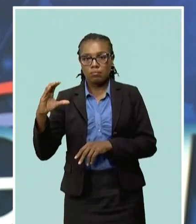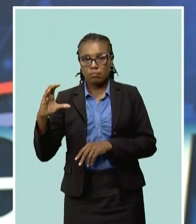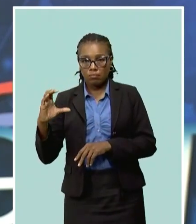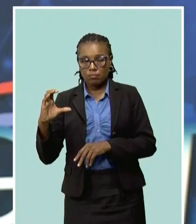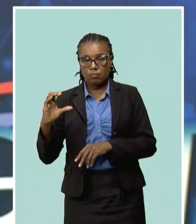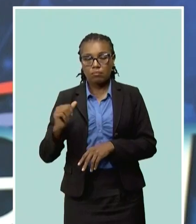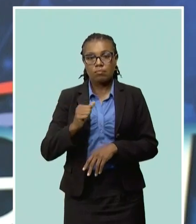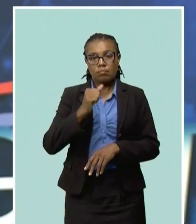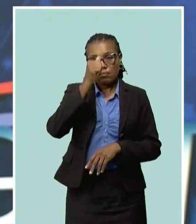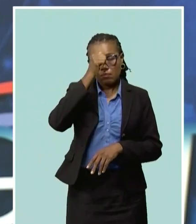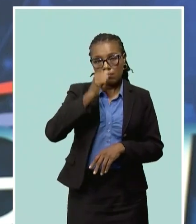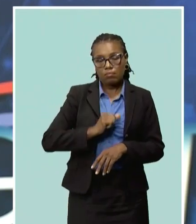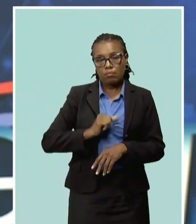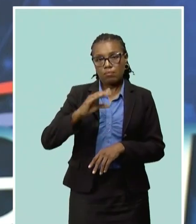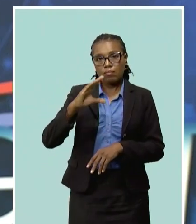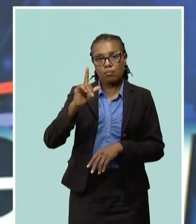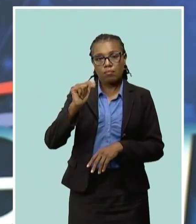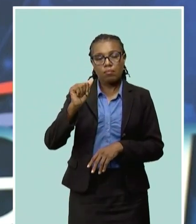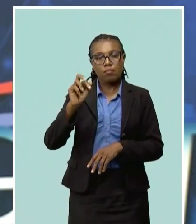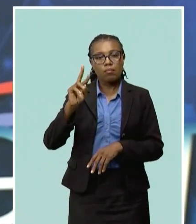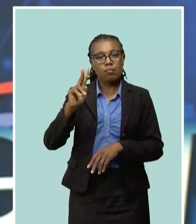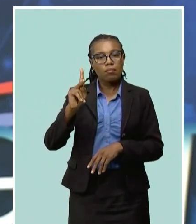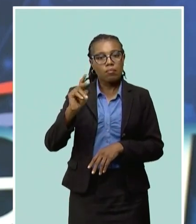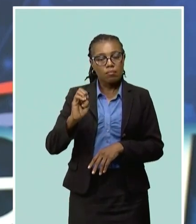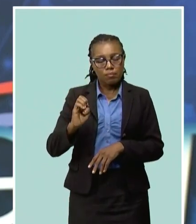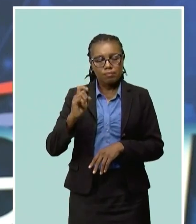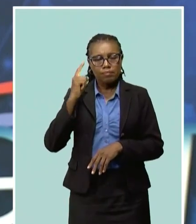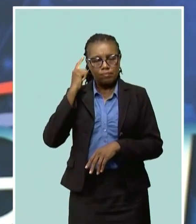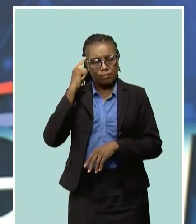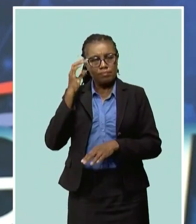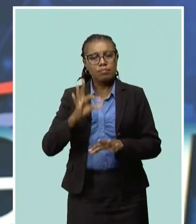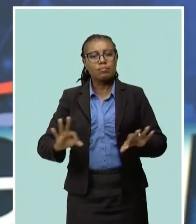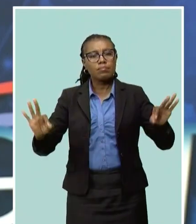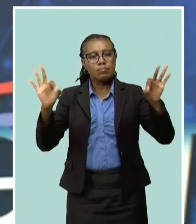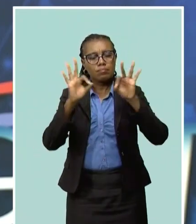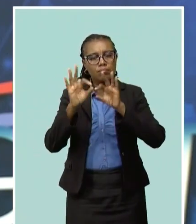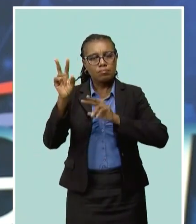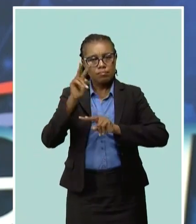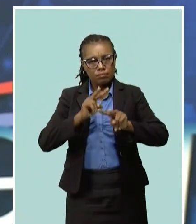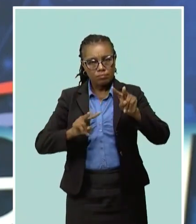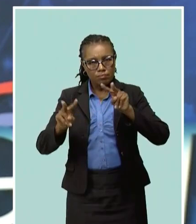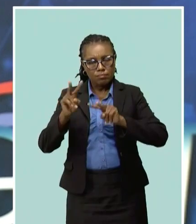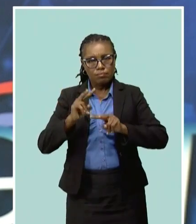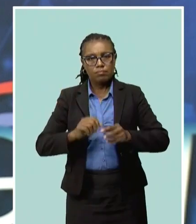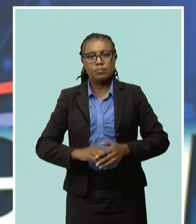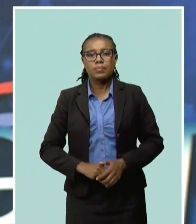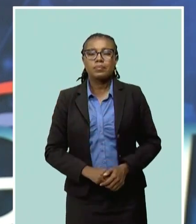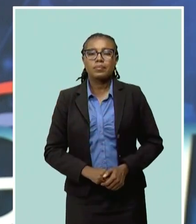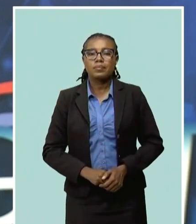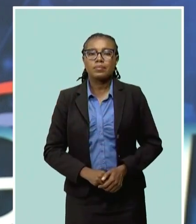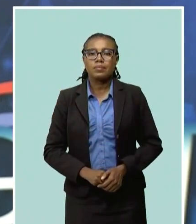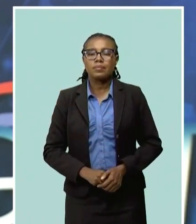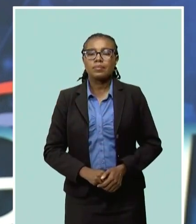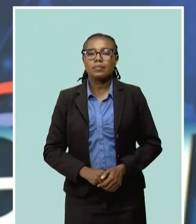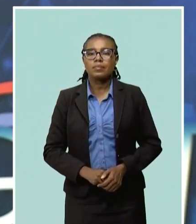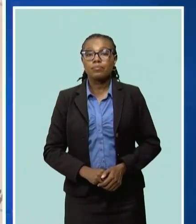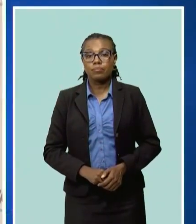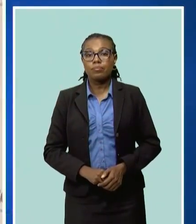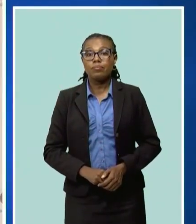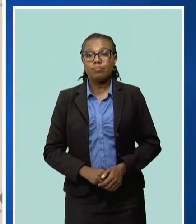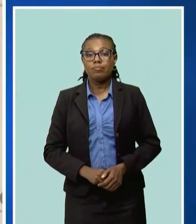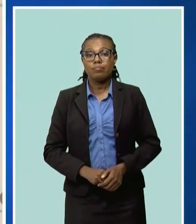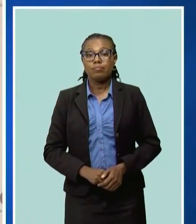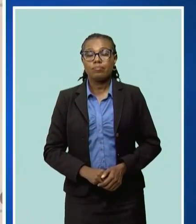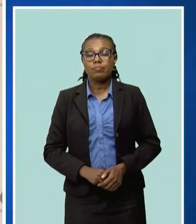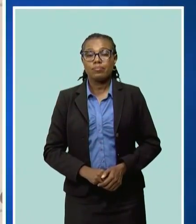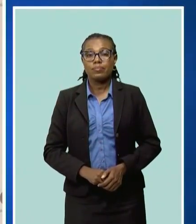Industry, James Clark, who was addressing the launch of the Caribbean Climate Investment Program. Our operational